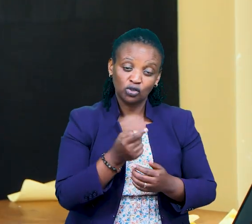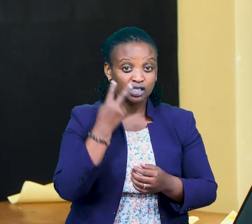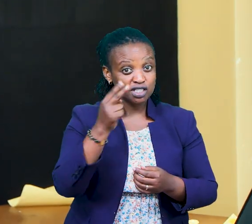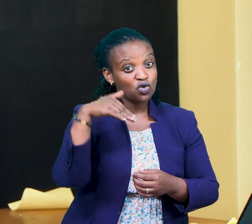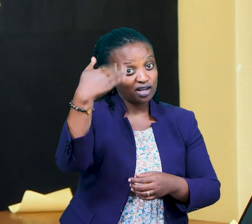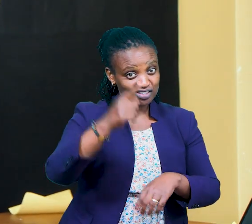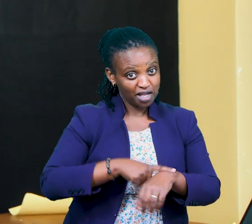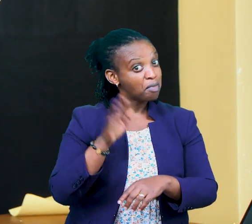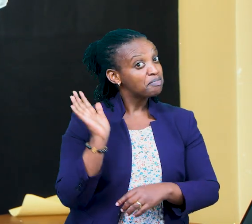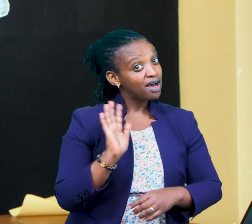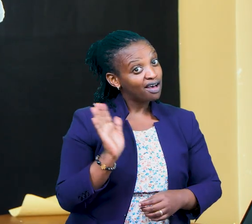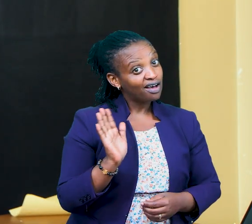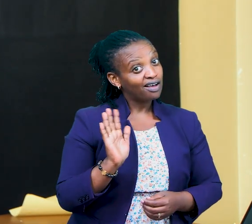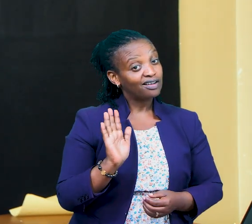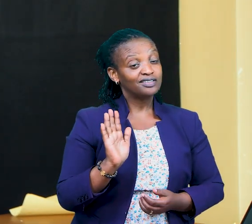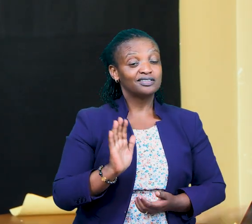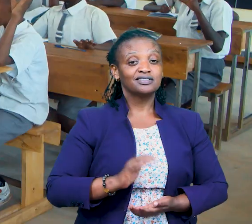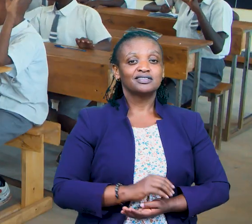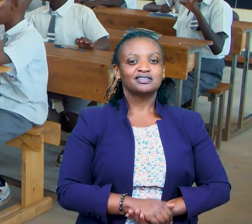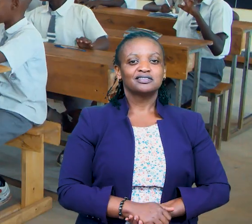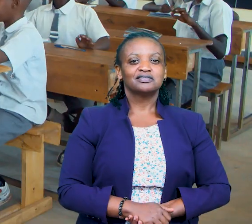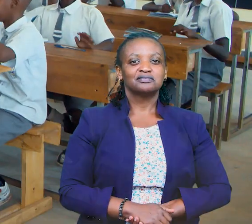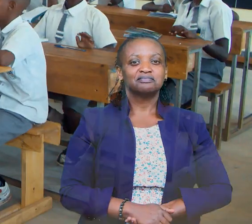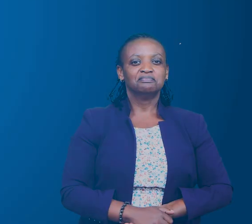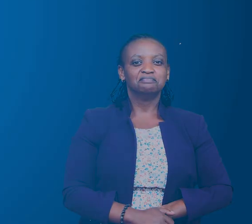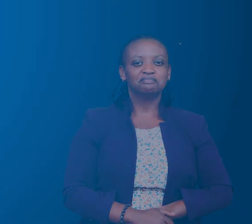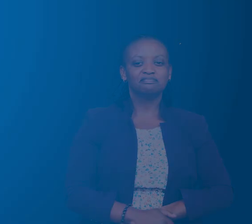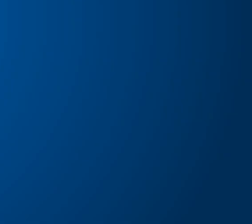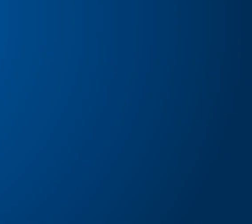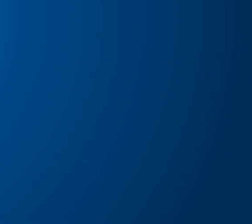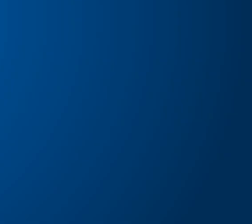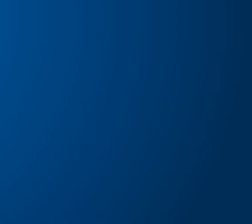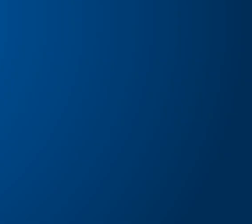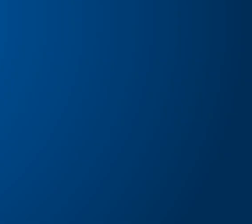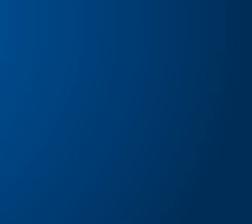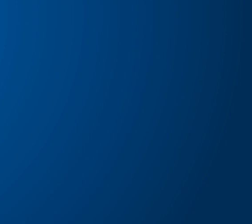See you next time. Bye. Bye. Good.